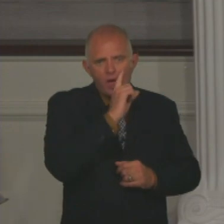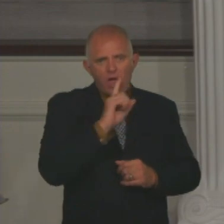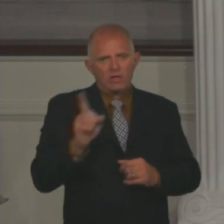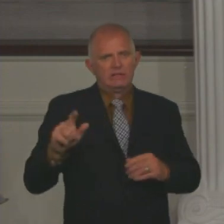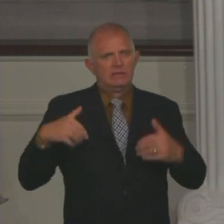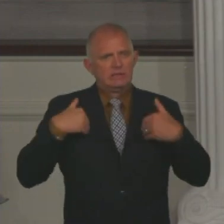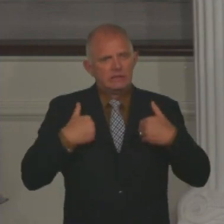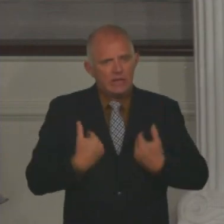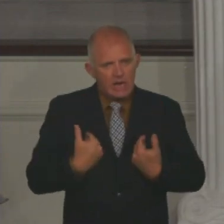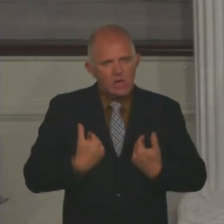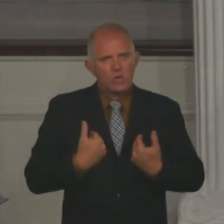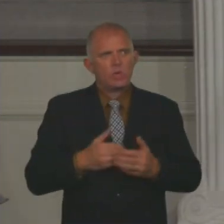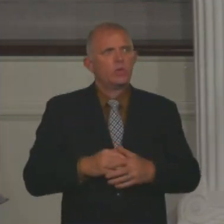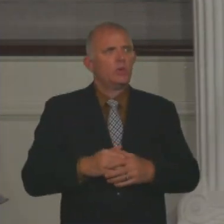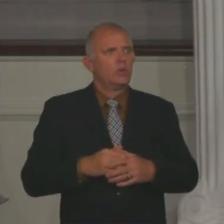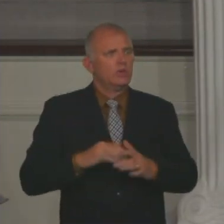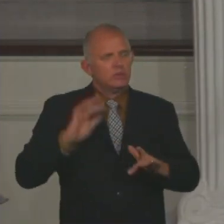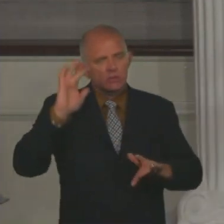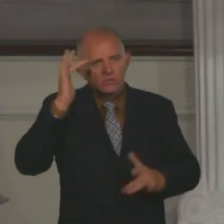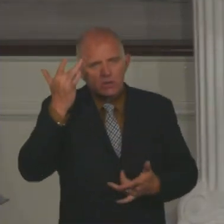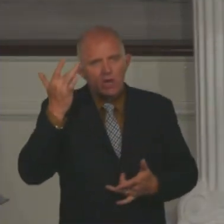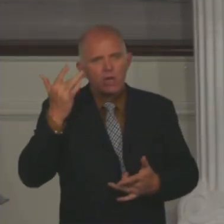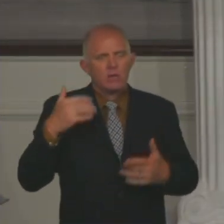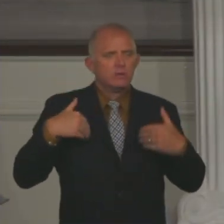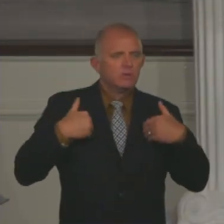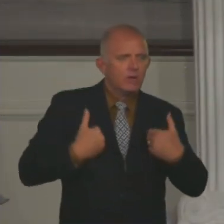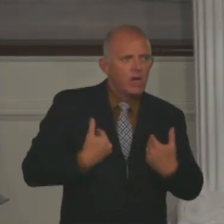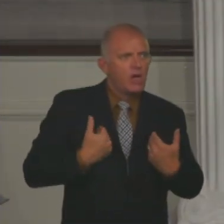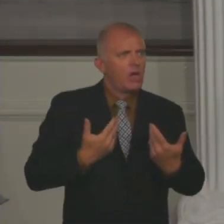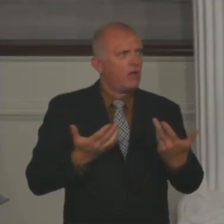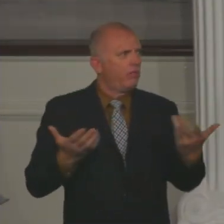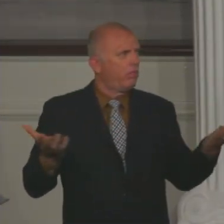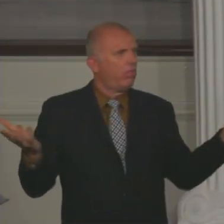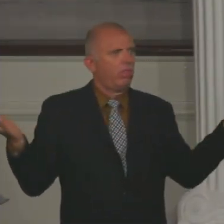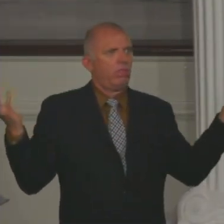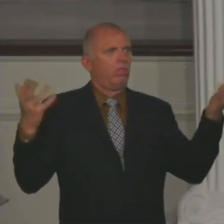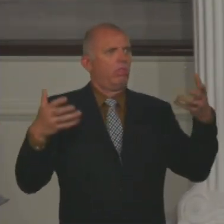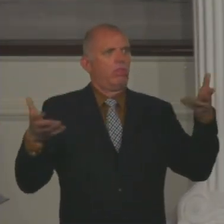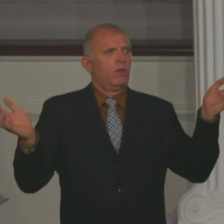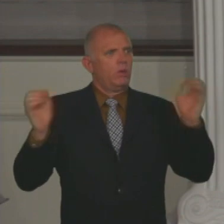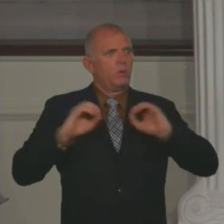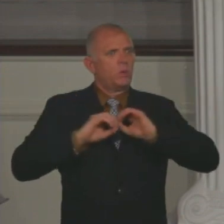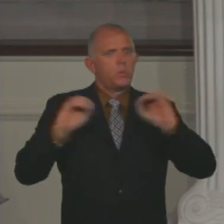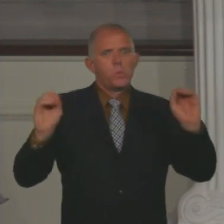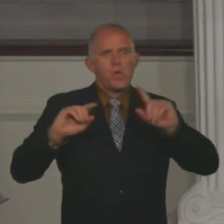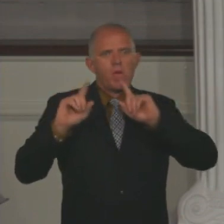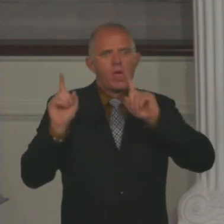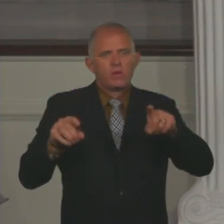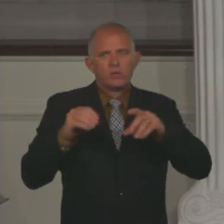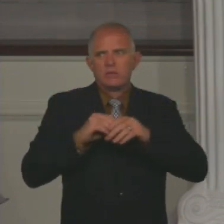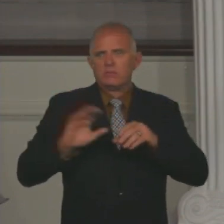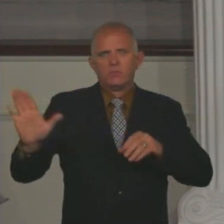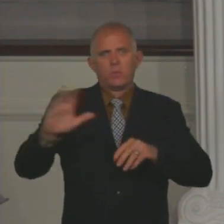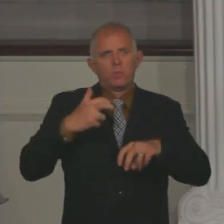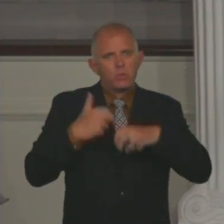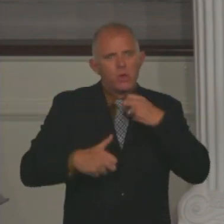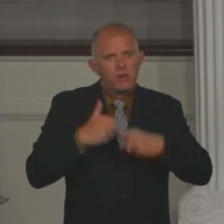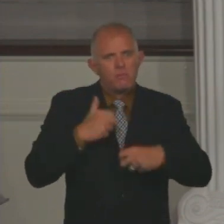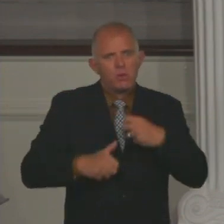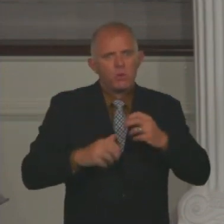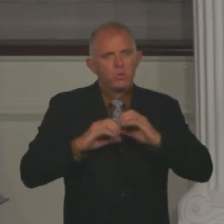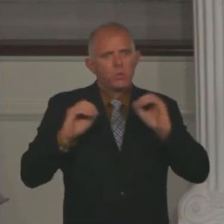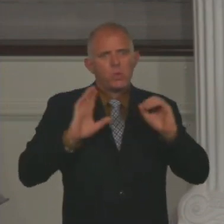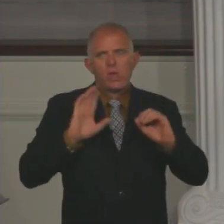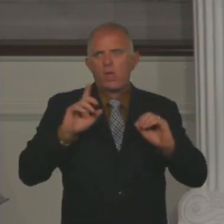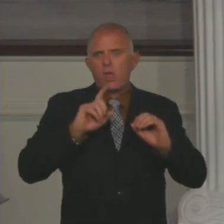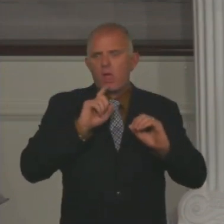They're sick and tired of being sick and tired. There's a lot of noise out there. They don't have answers to their problems. They don't have answers to their fear. They're tired.